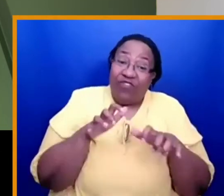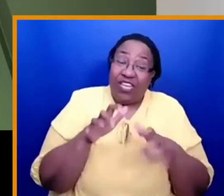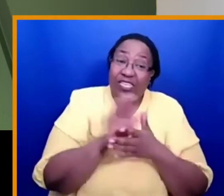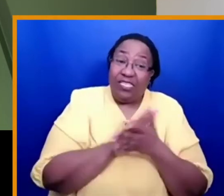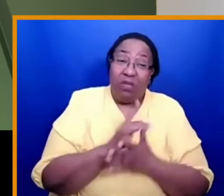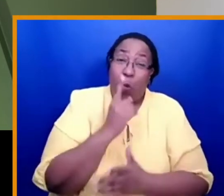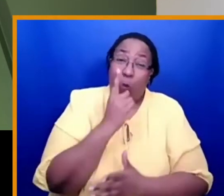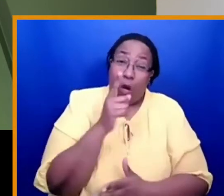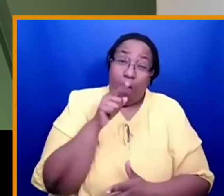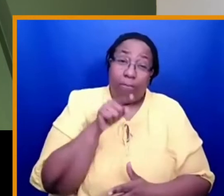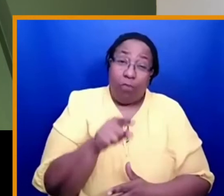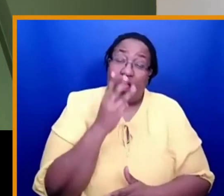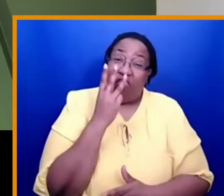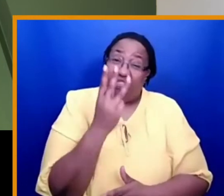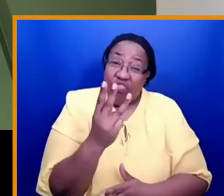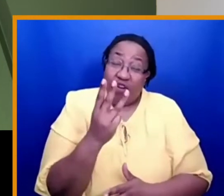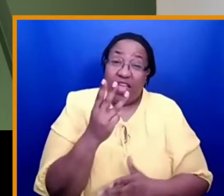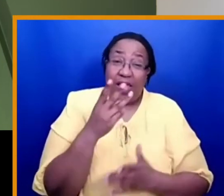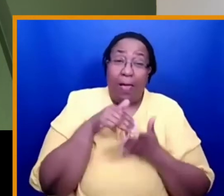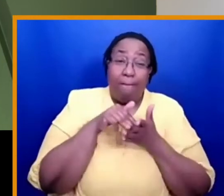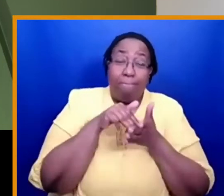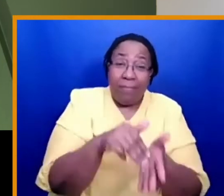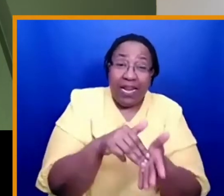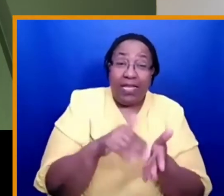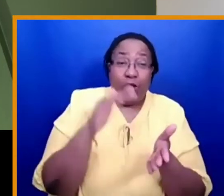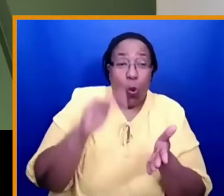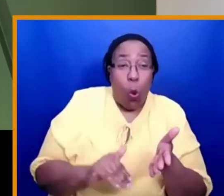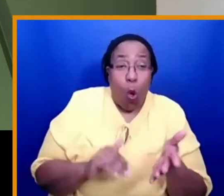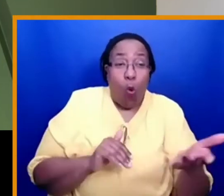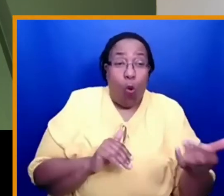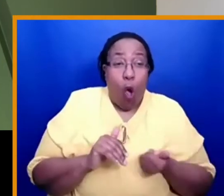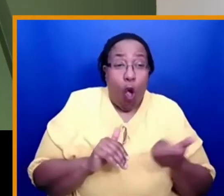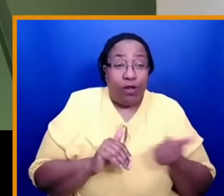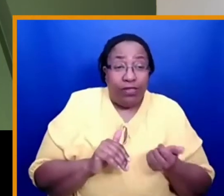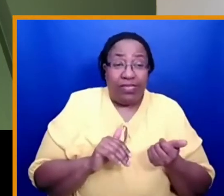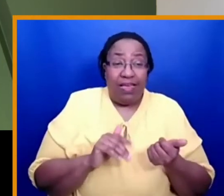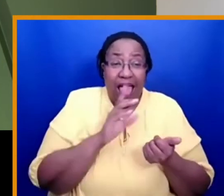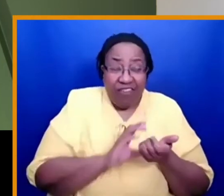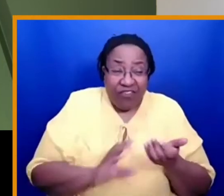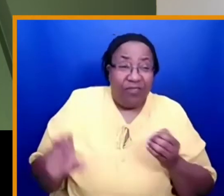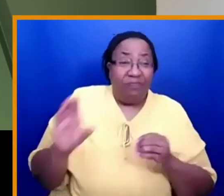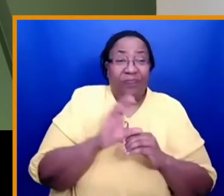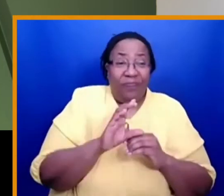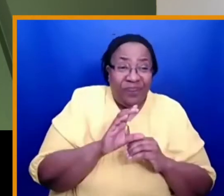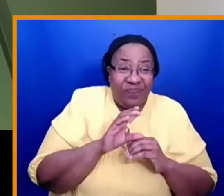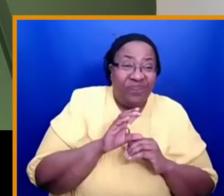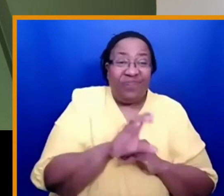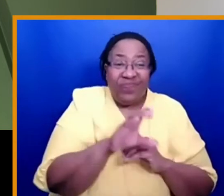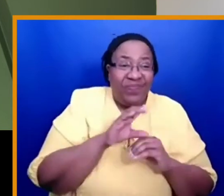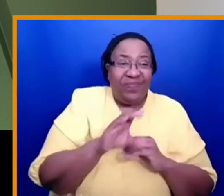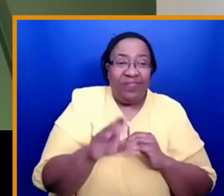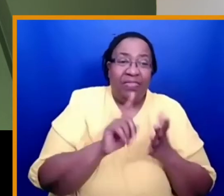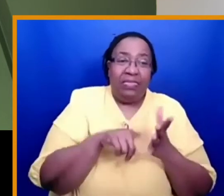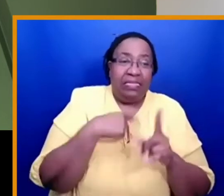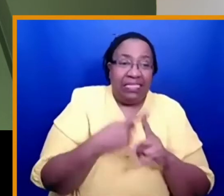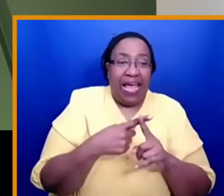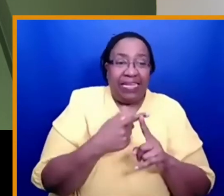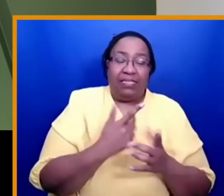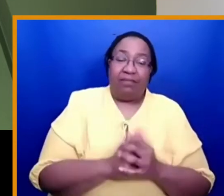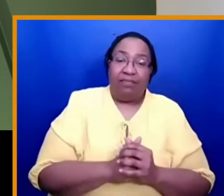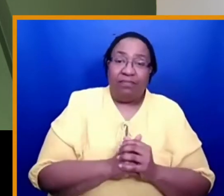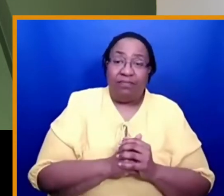into paying income tax at a time when money is already tight. There is a positive case for ending the freeze. It can